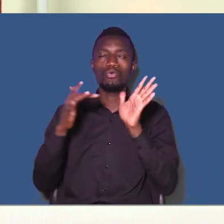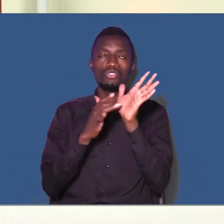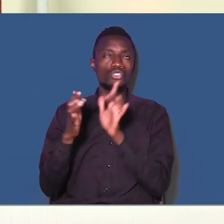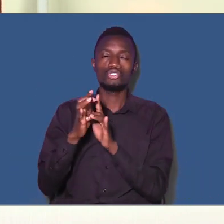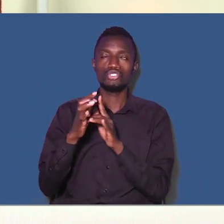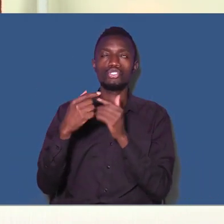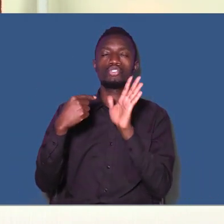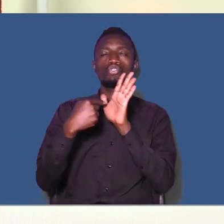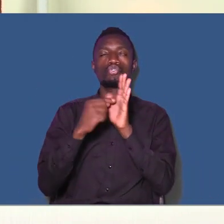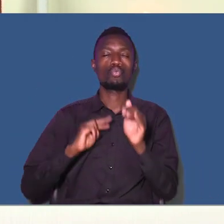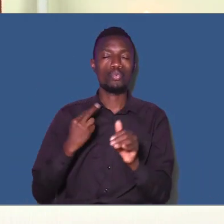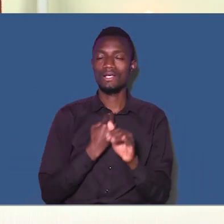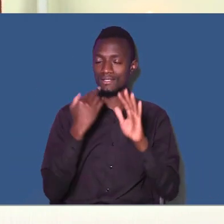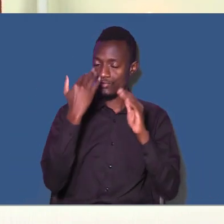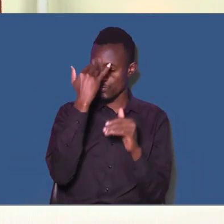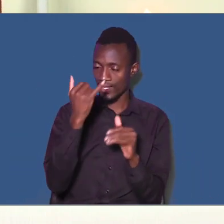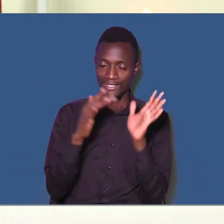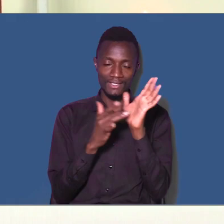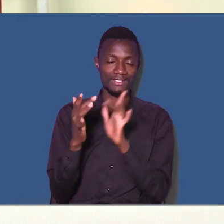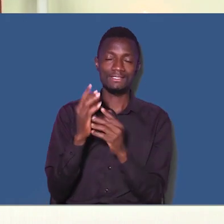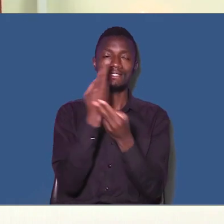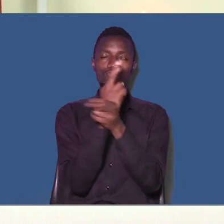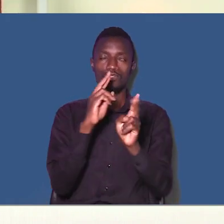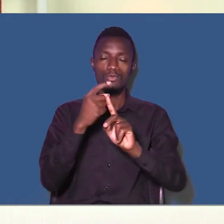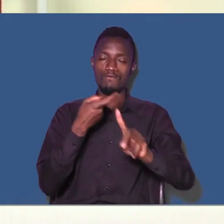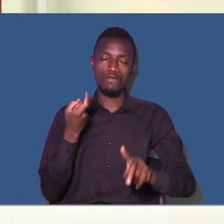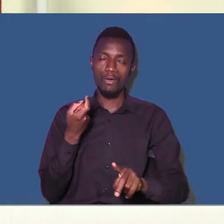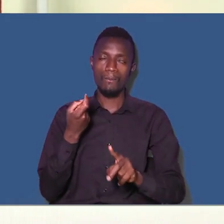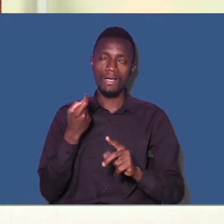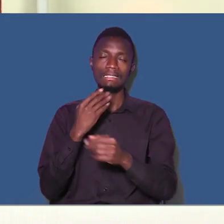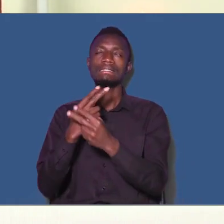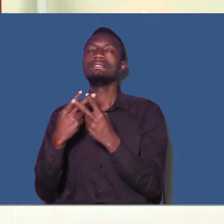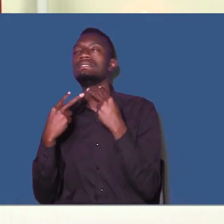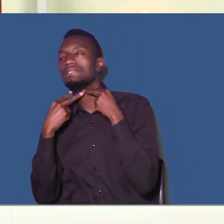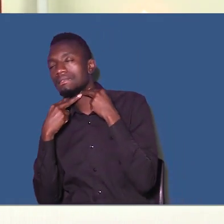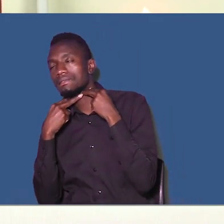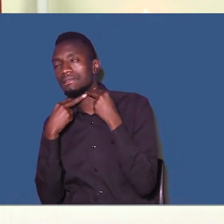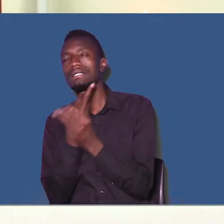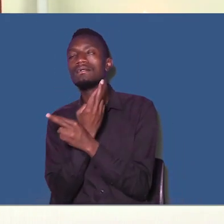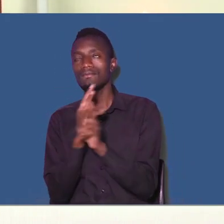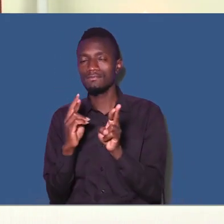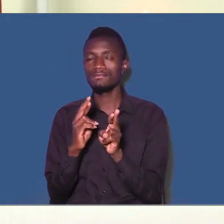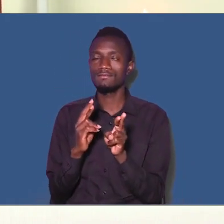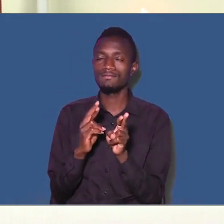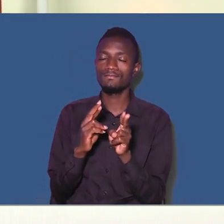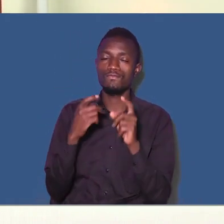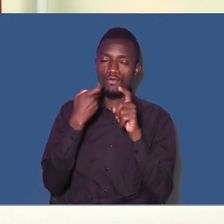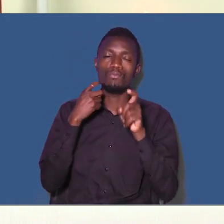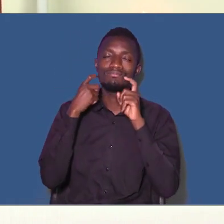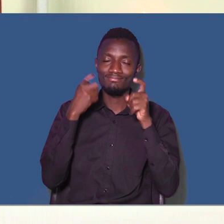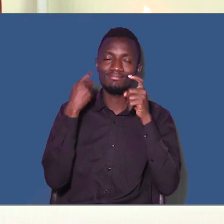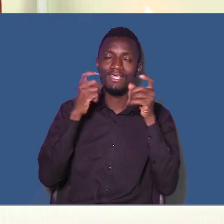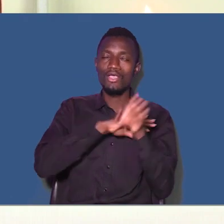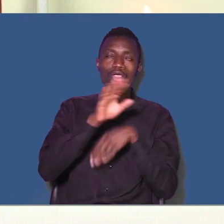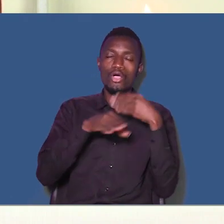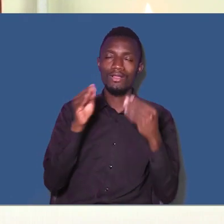us from slavery to sin and live in the power of your Holy Spirit, all to your